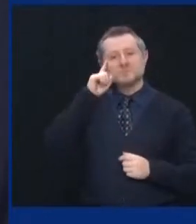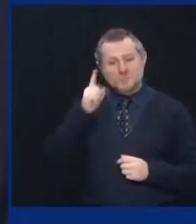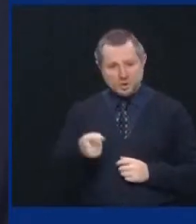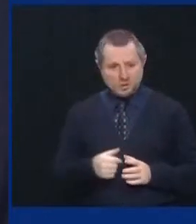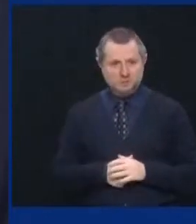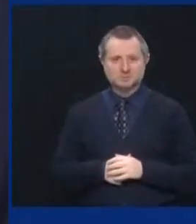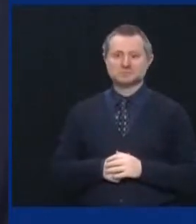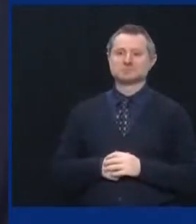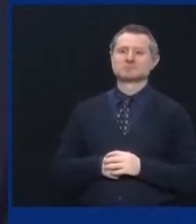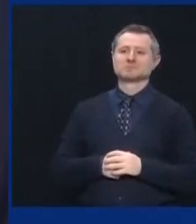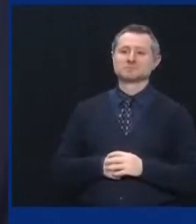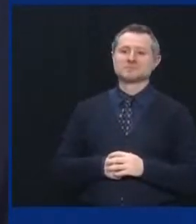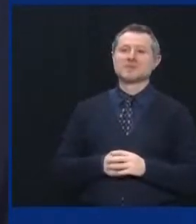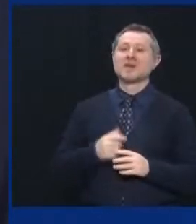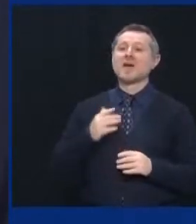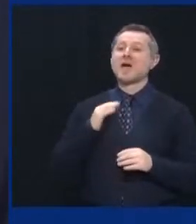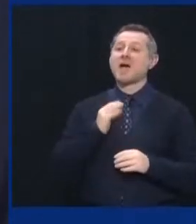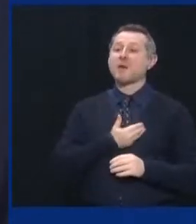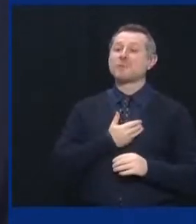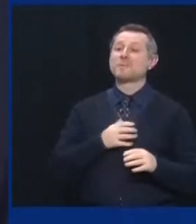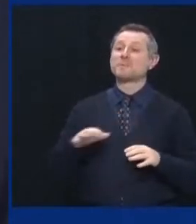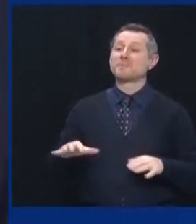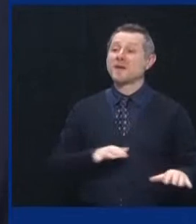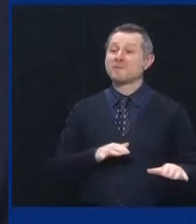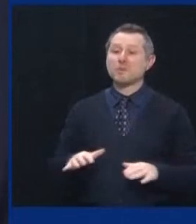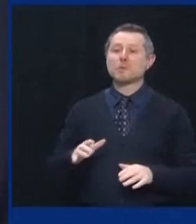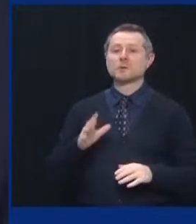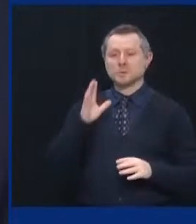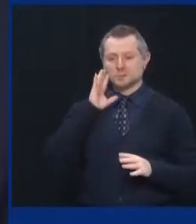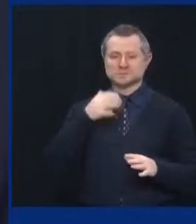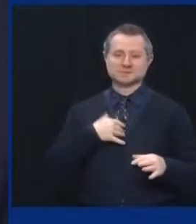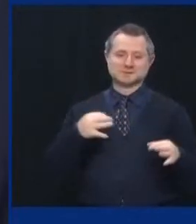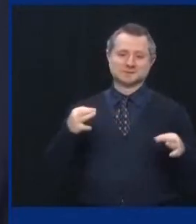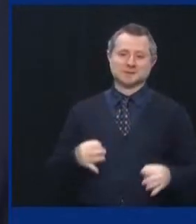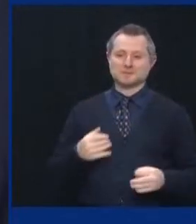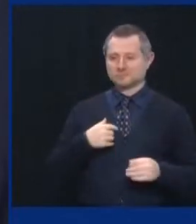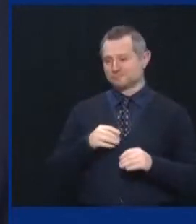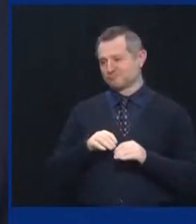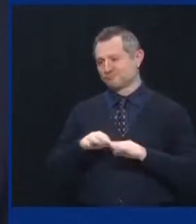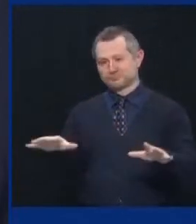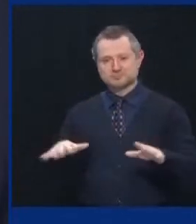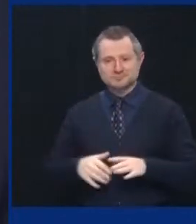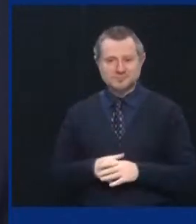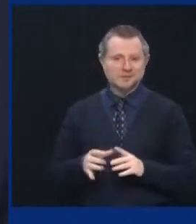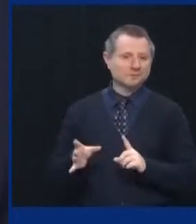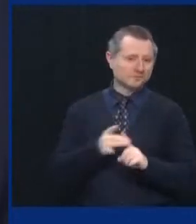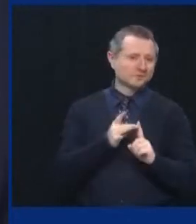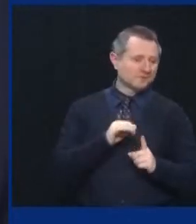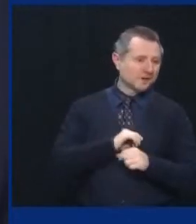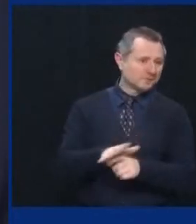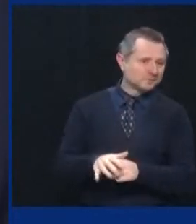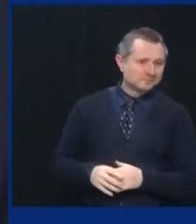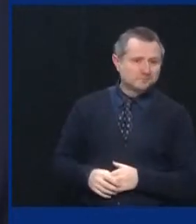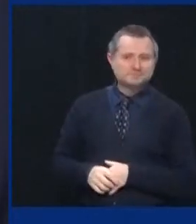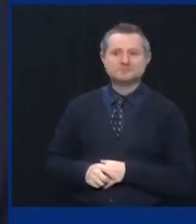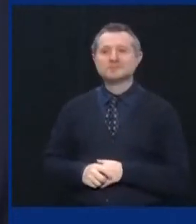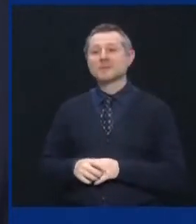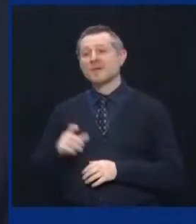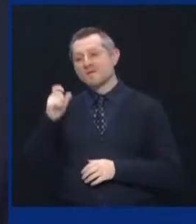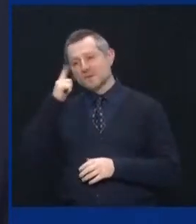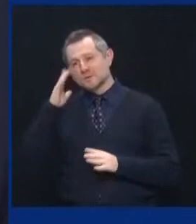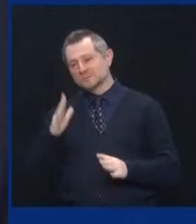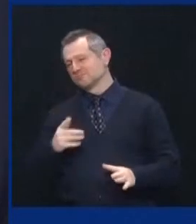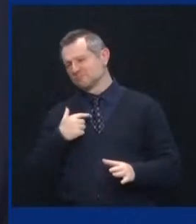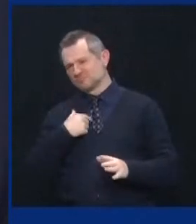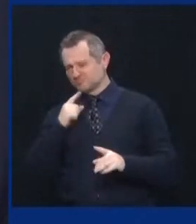it is our behavior. It's no government program. It's no government regulation. It's what